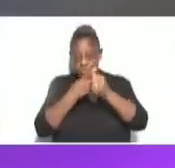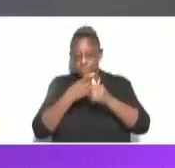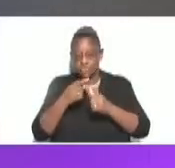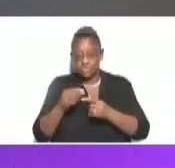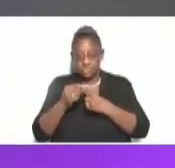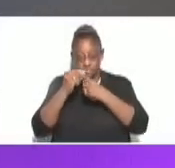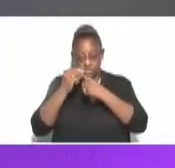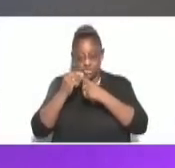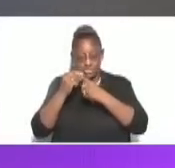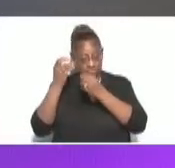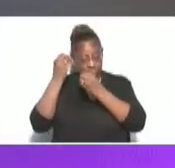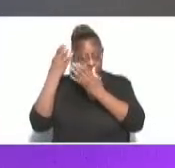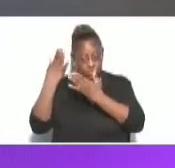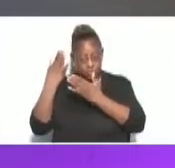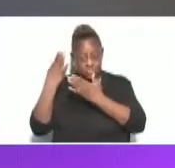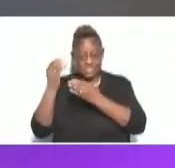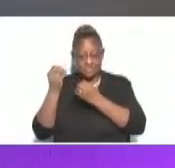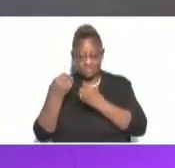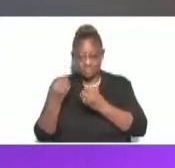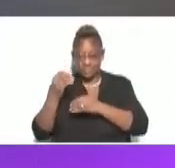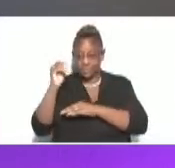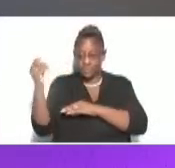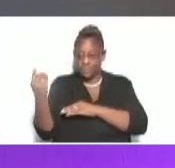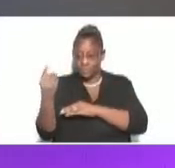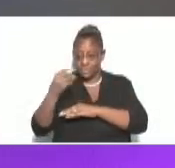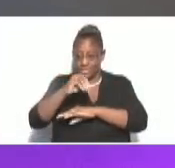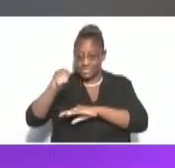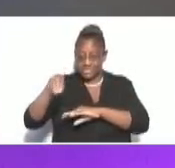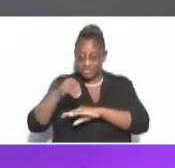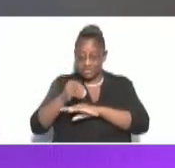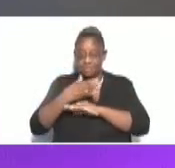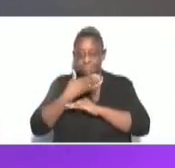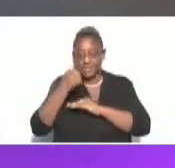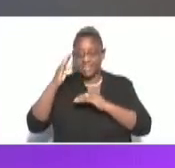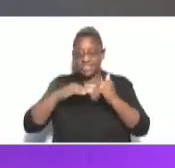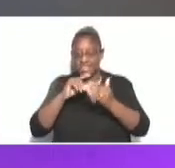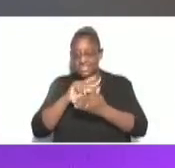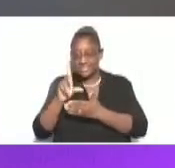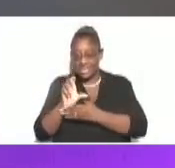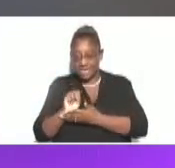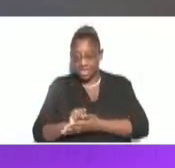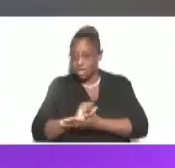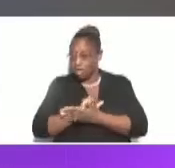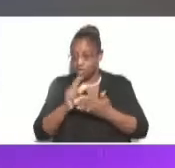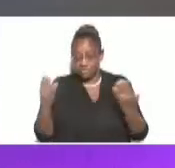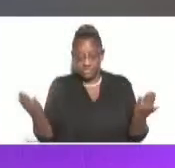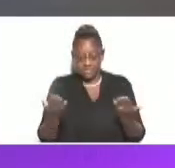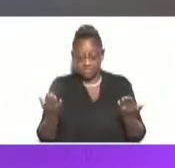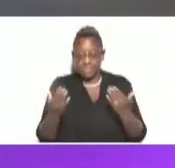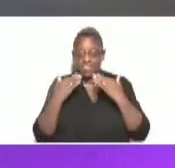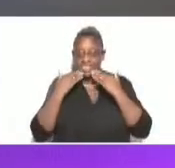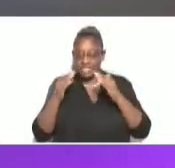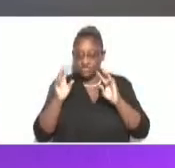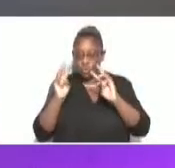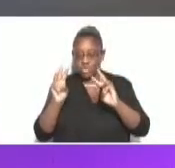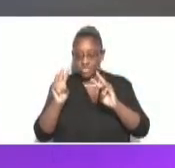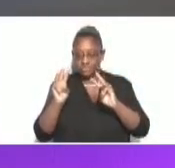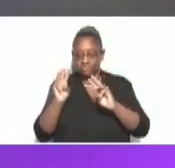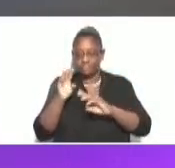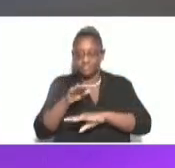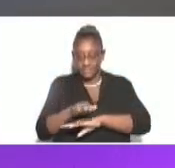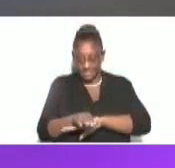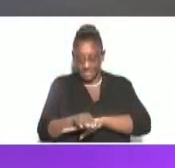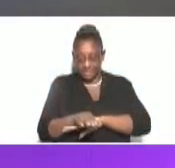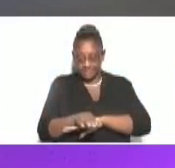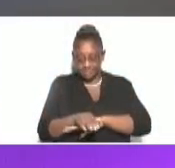news and information. Only the sun covers the Bahamas better than ZNS. From all of us here at ZNS, thank you for watching